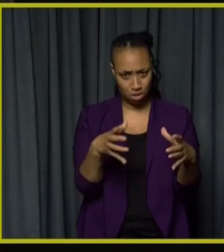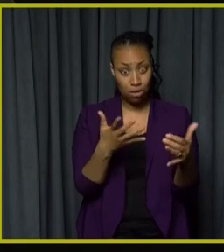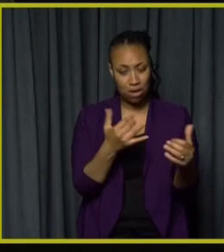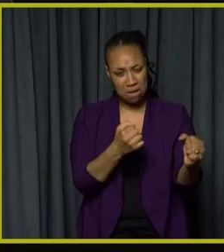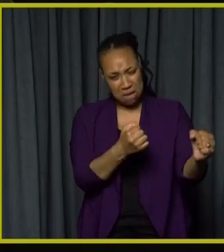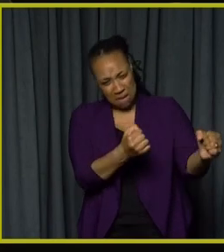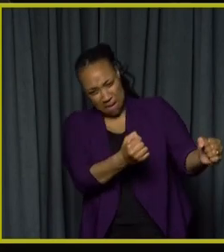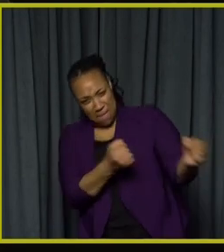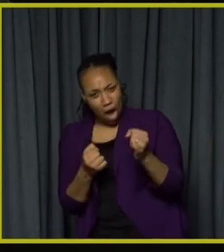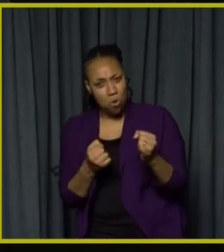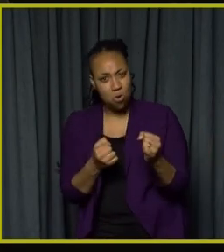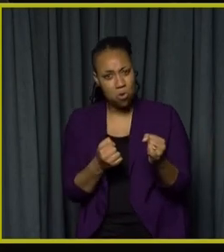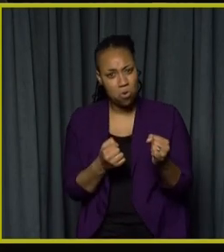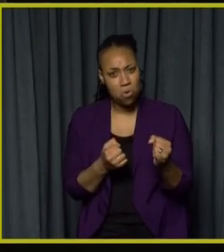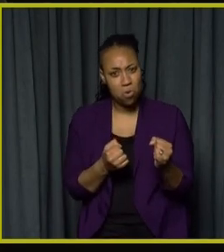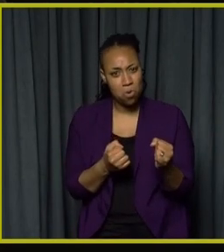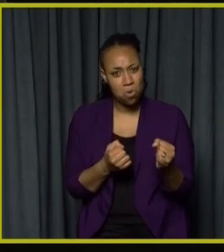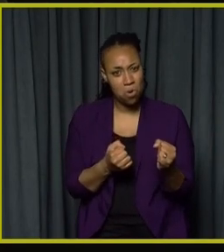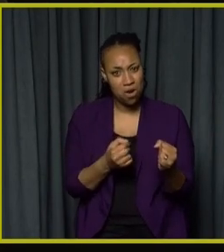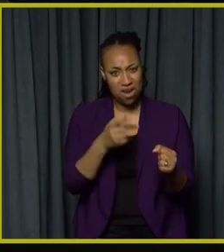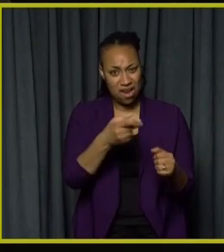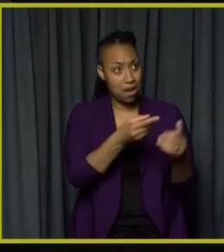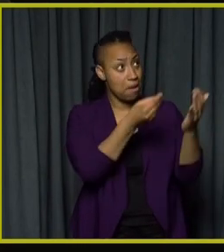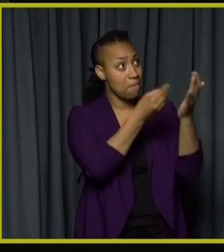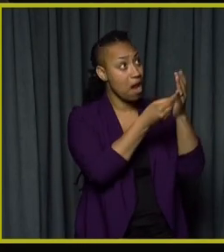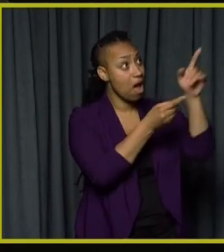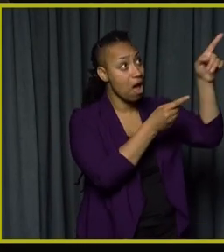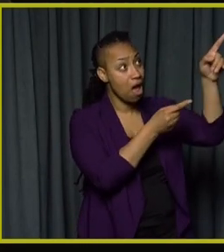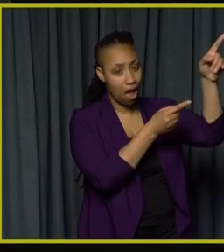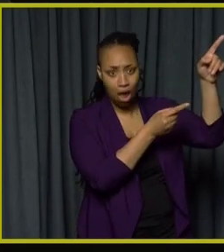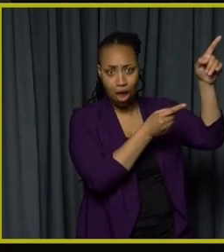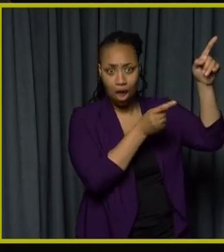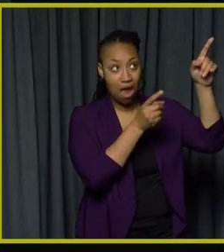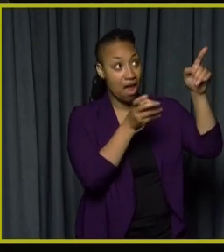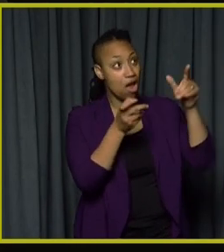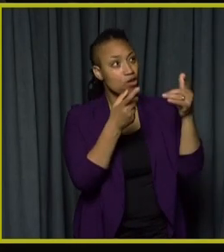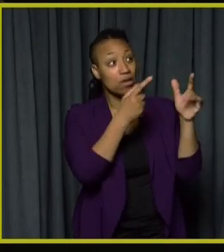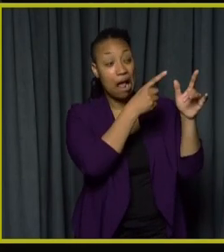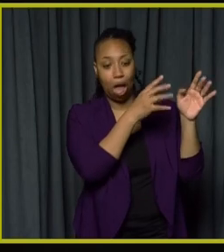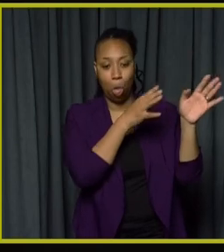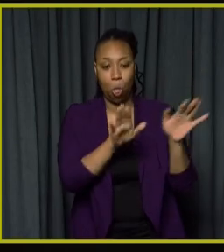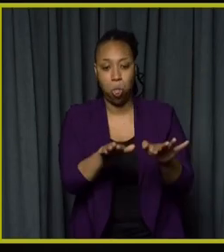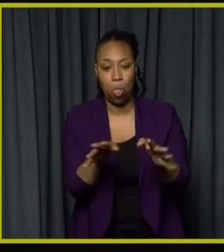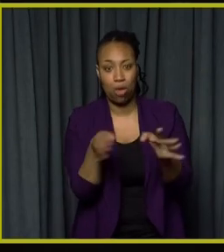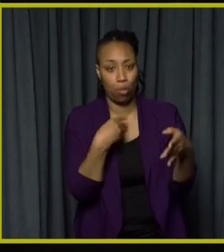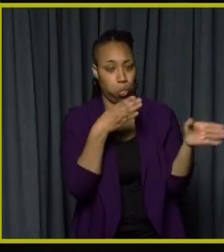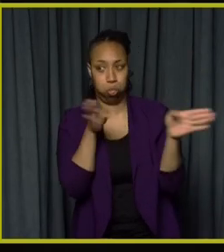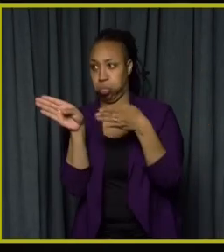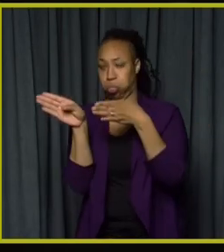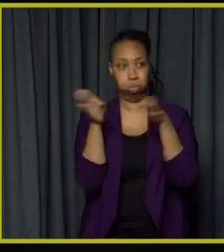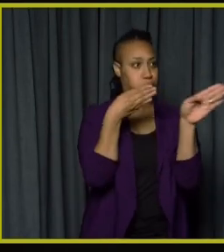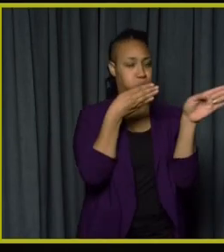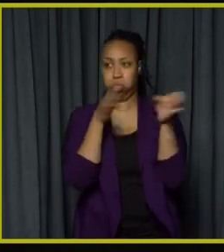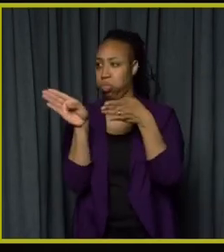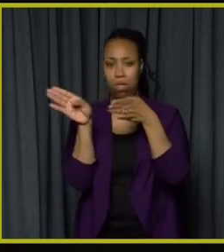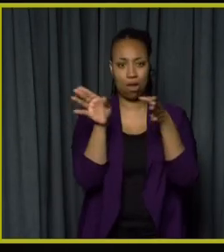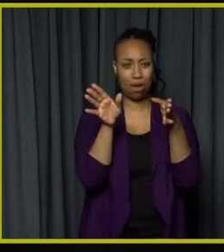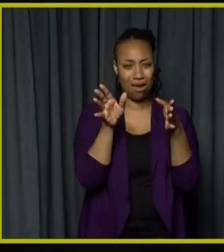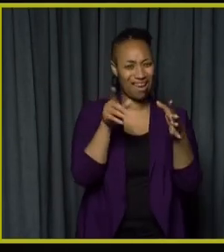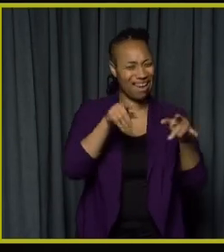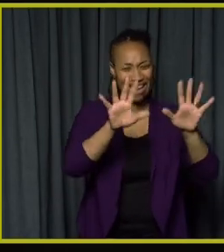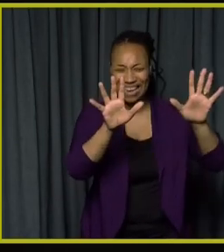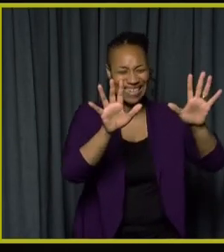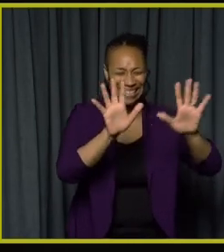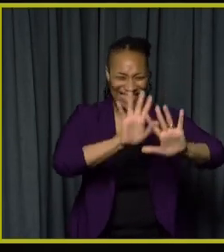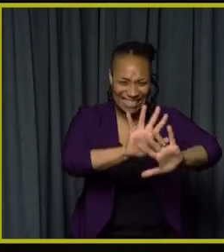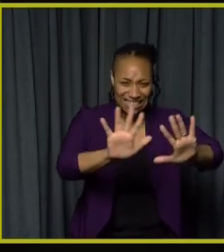are attempting to face down what remains of American democracy. What we have is people